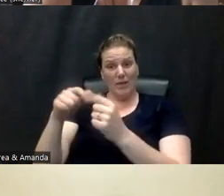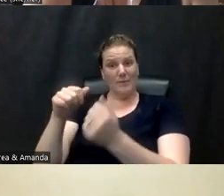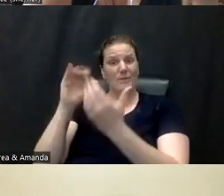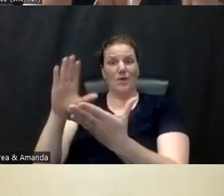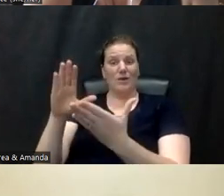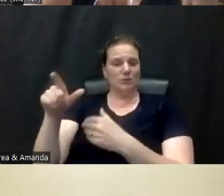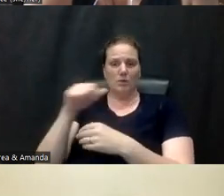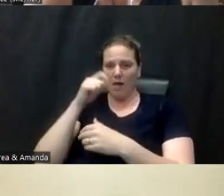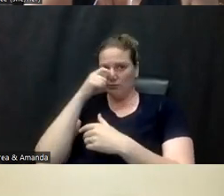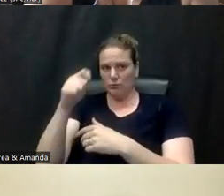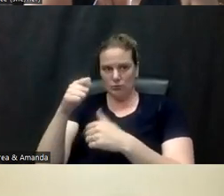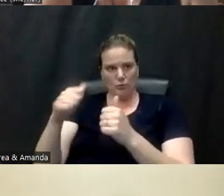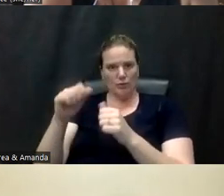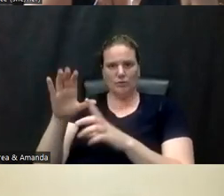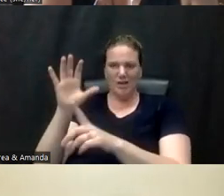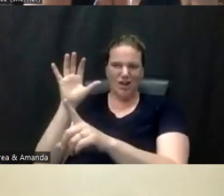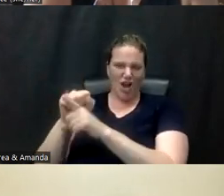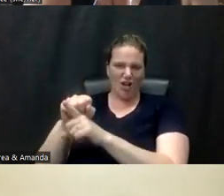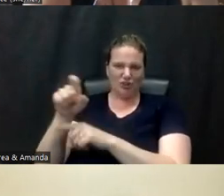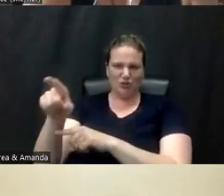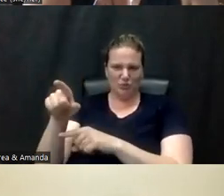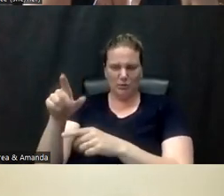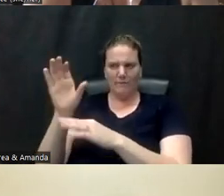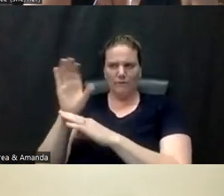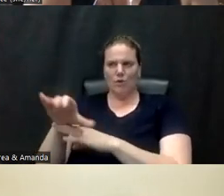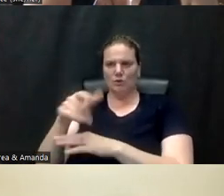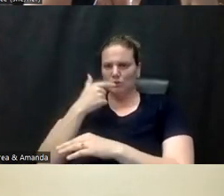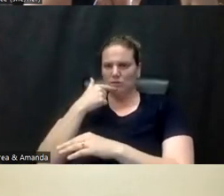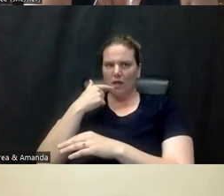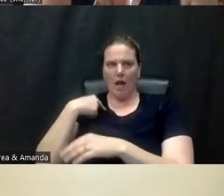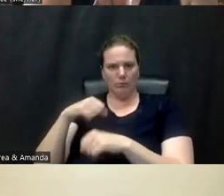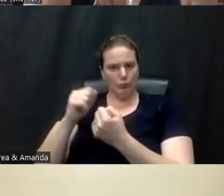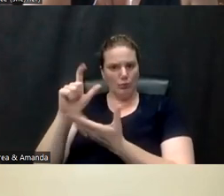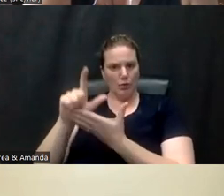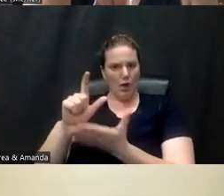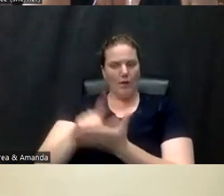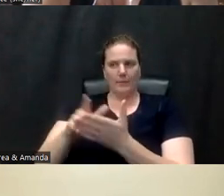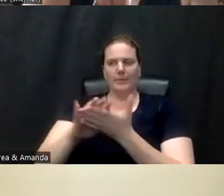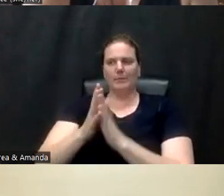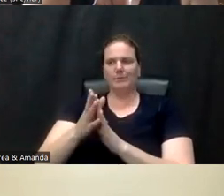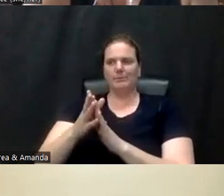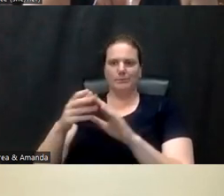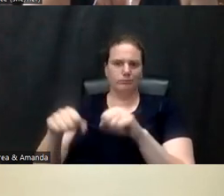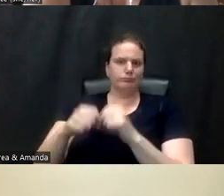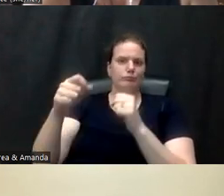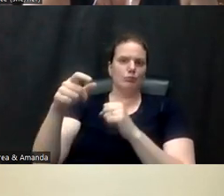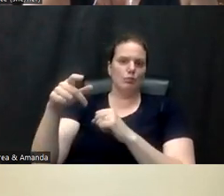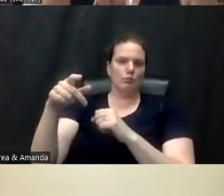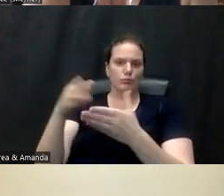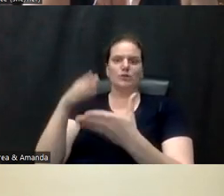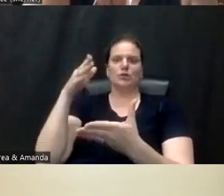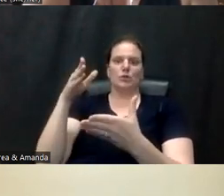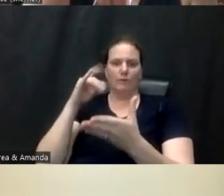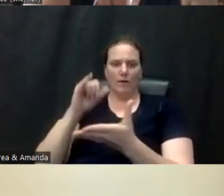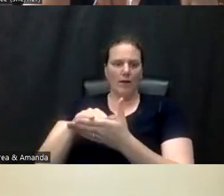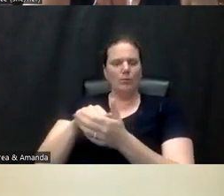in trying to do a gotcha thing where they are forced to say, I committed a crime, and then they get prosecuted for it, but rather that we're going to